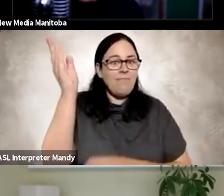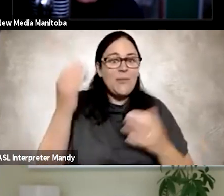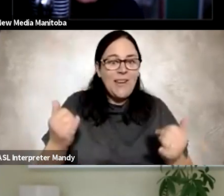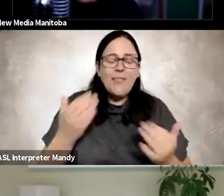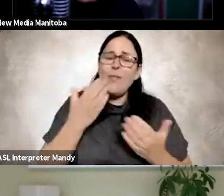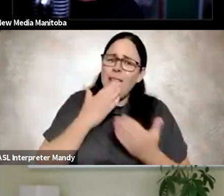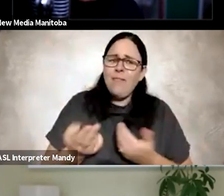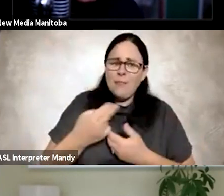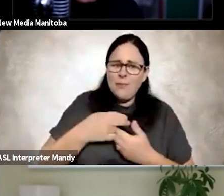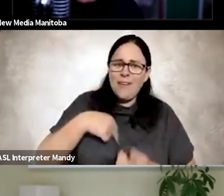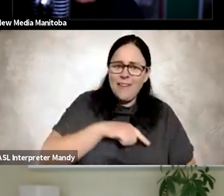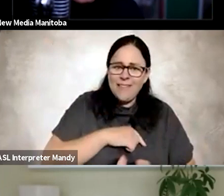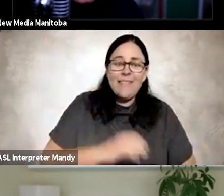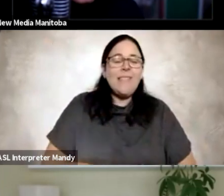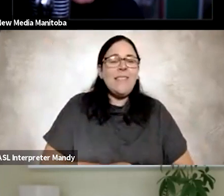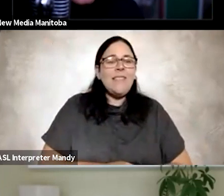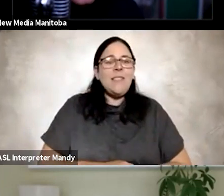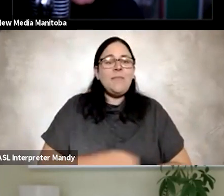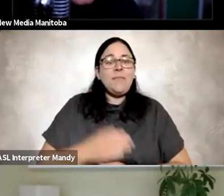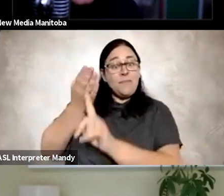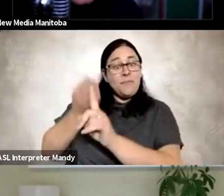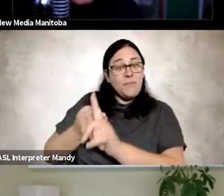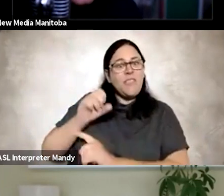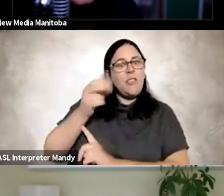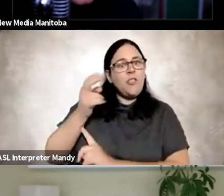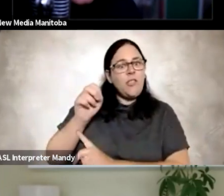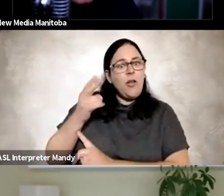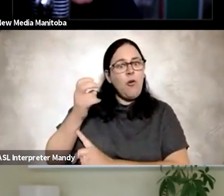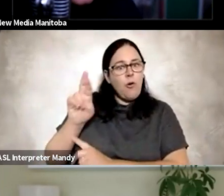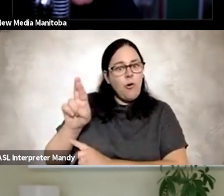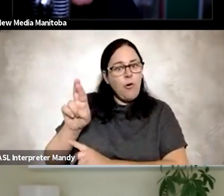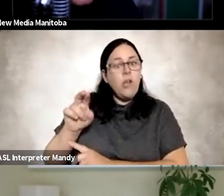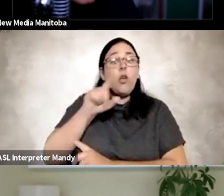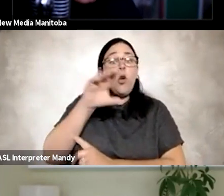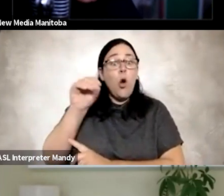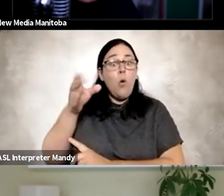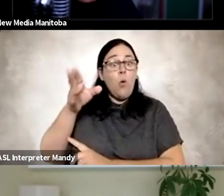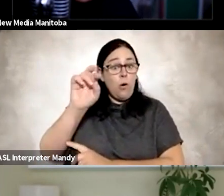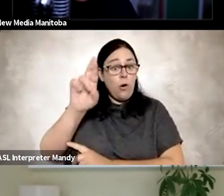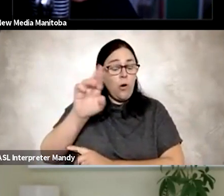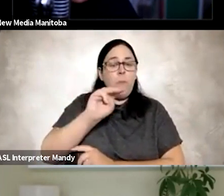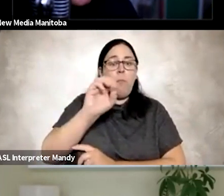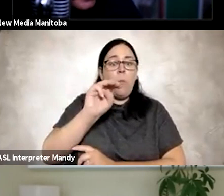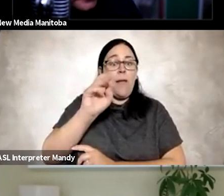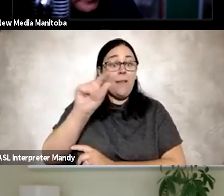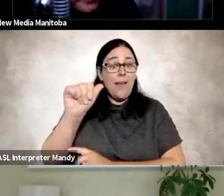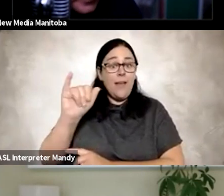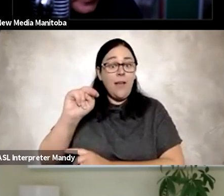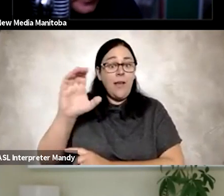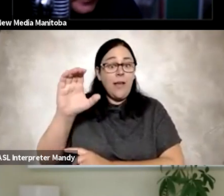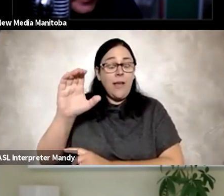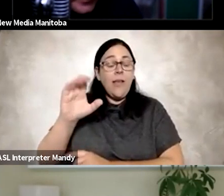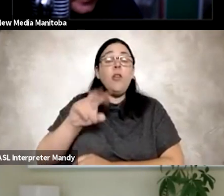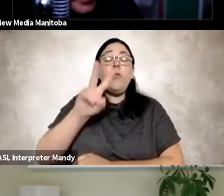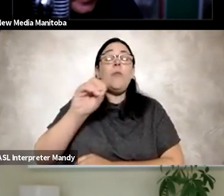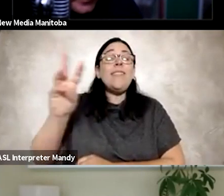today. Lise Brown, she, her, is the co-owner of Momenta Inc., founded in 2006, a small